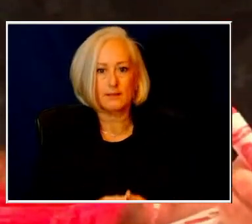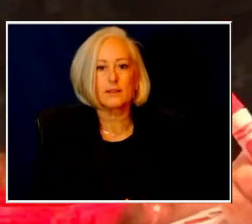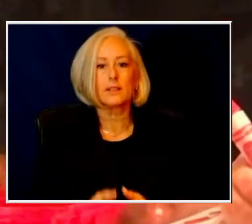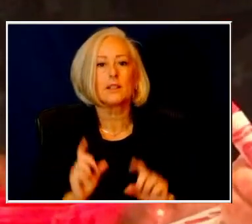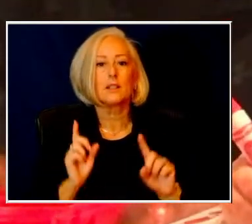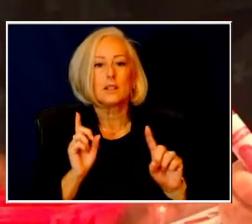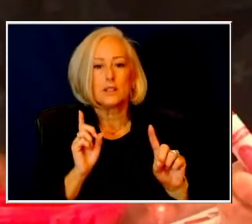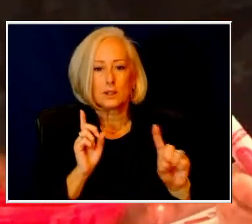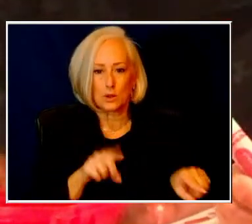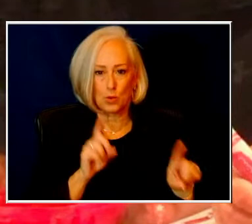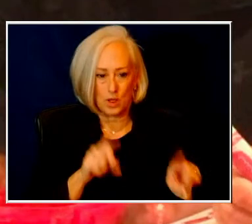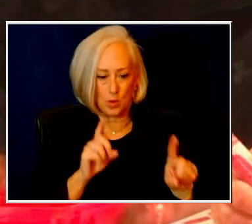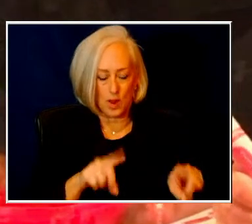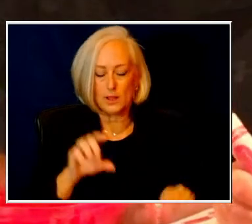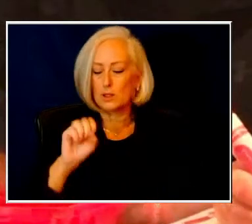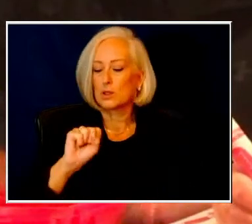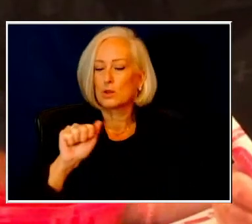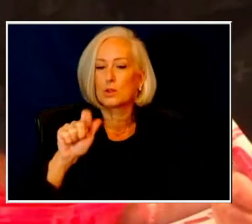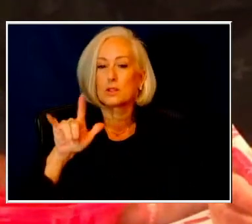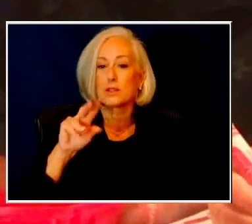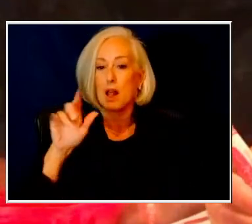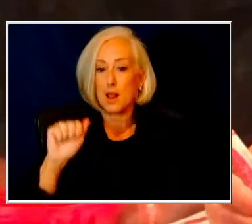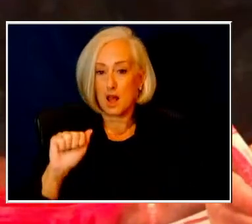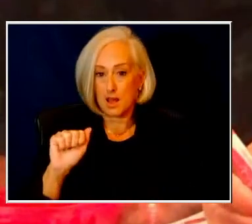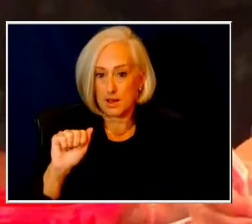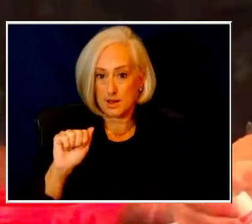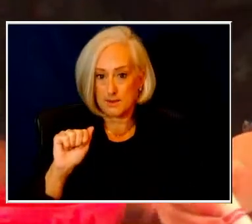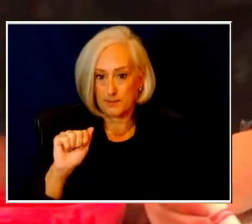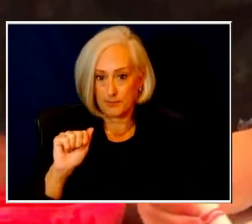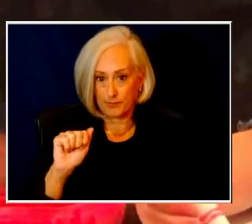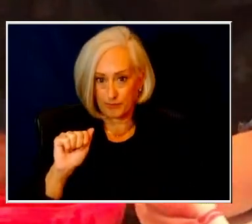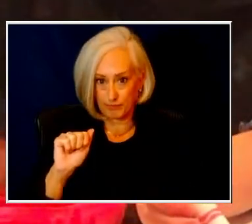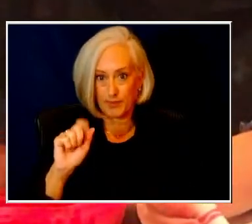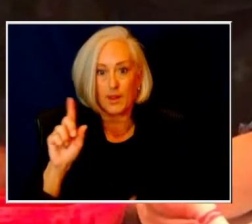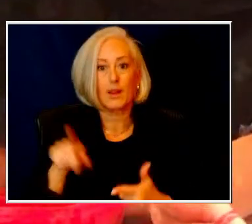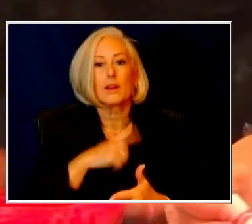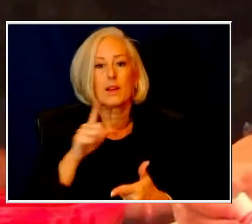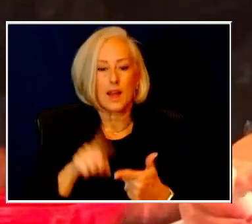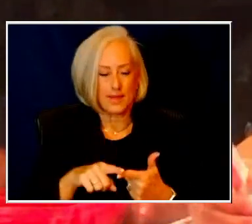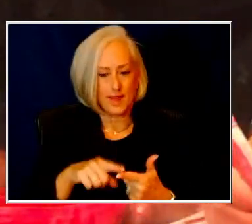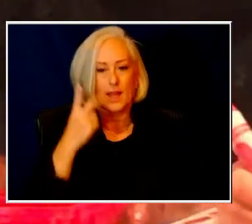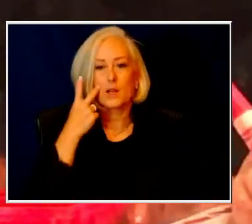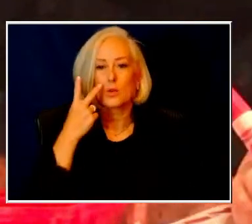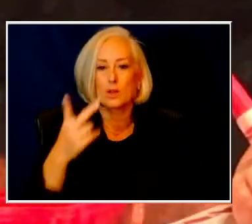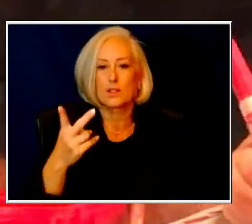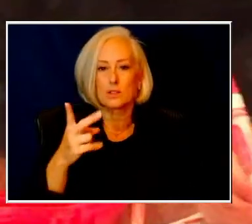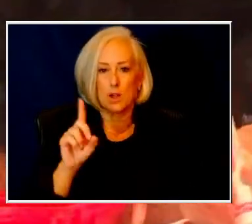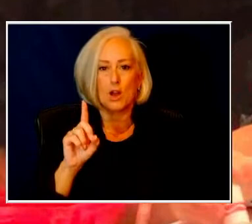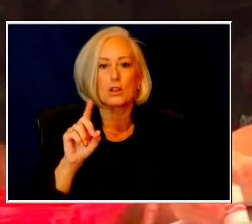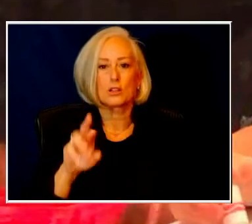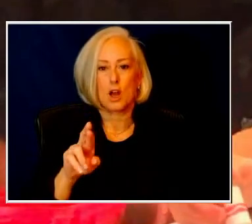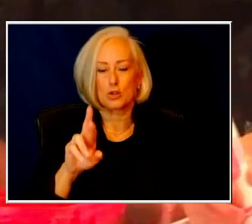in Salina, and then on to see Dr. Thedinger